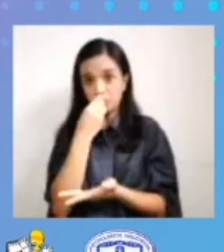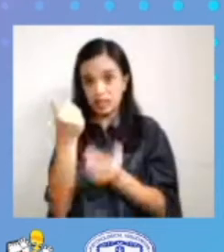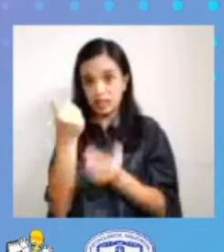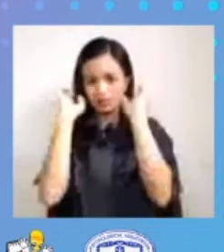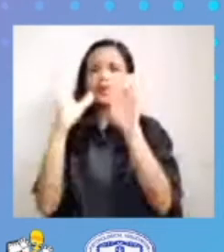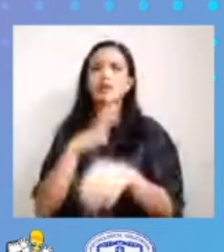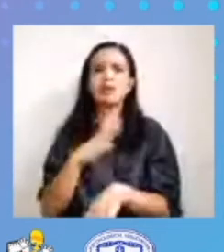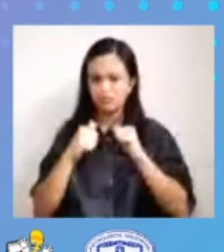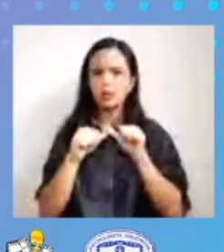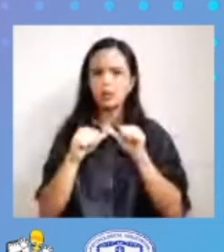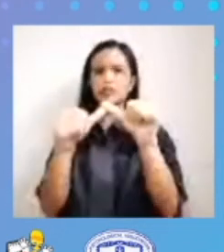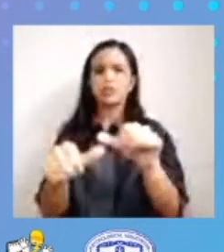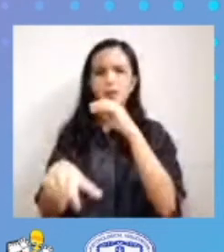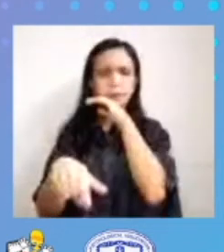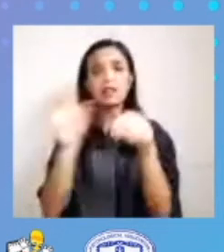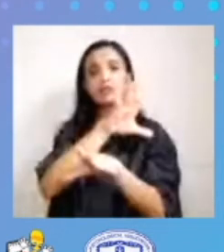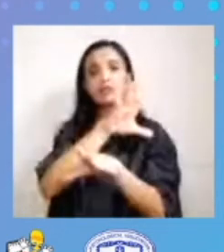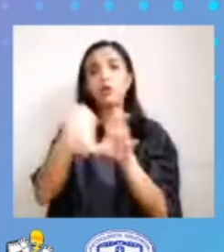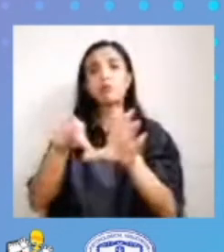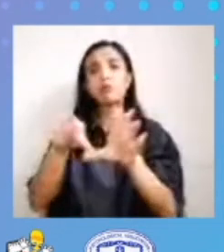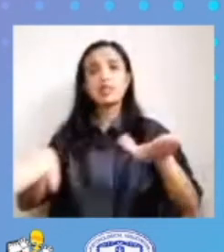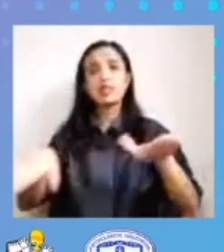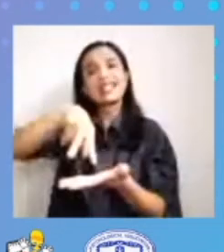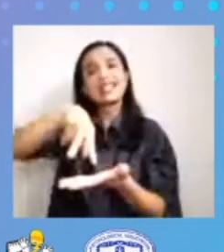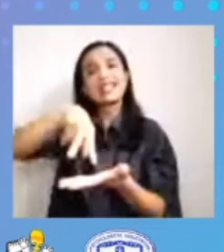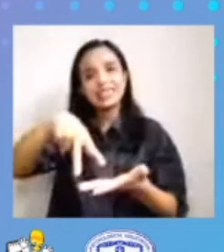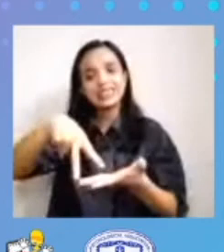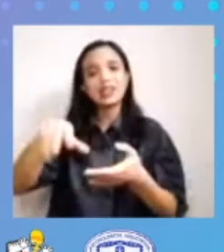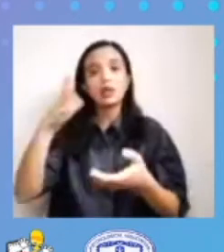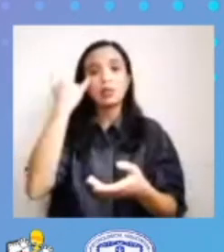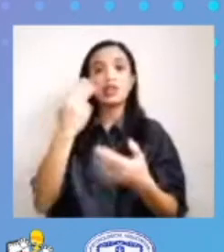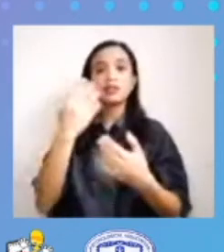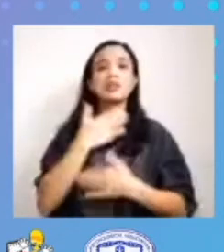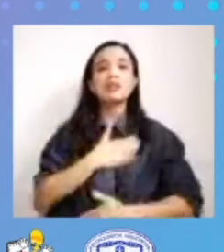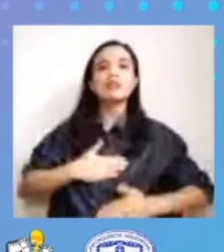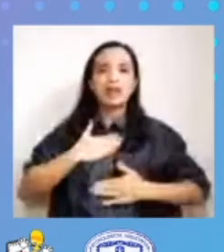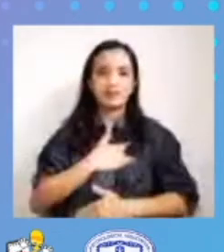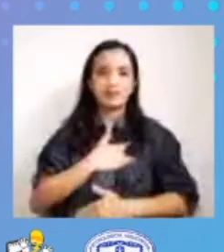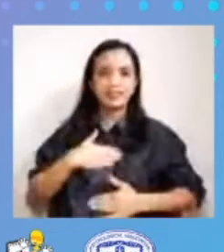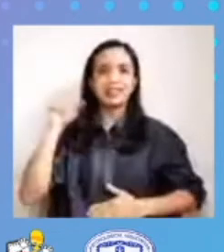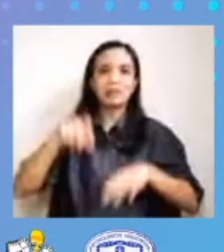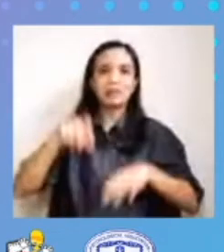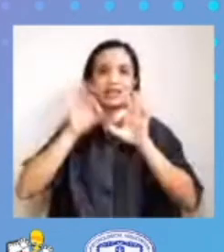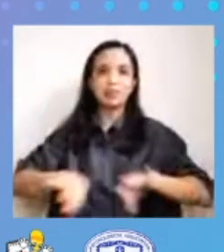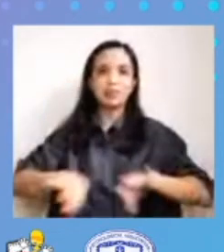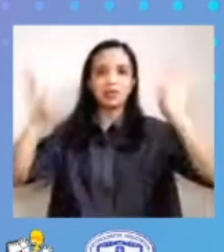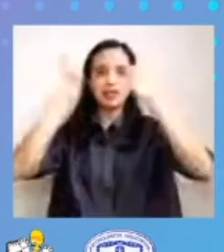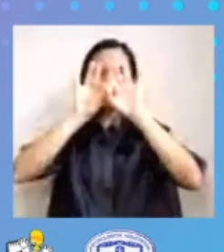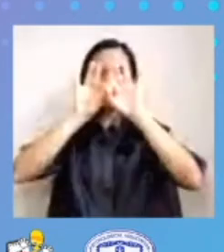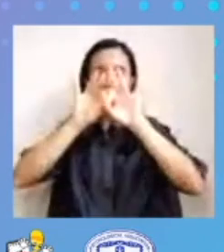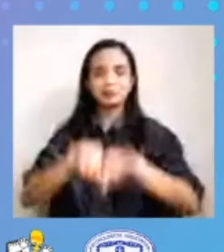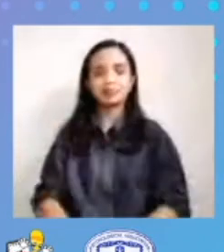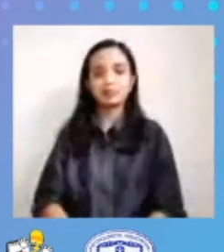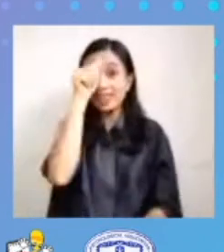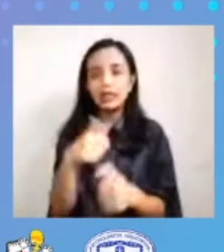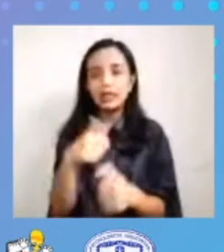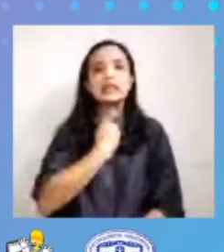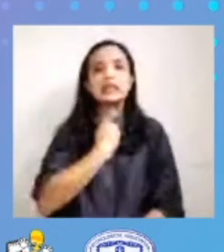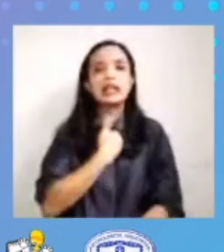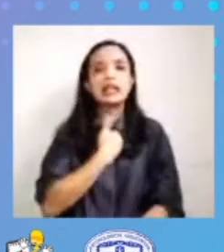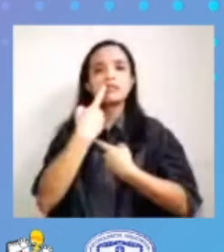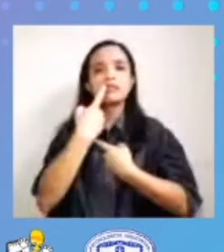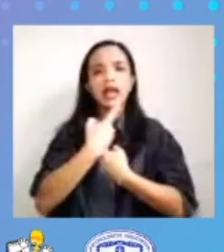parang I guess as a young kid, that was something that was very encouraging. We would play basketball a lot together,